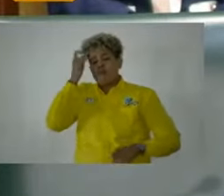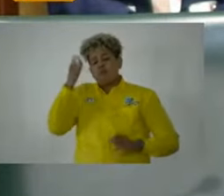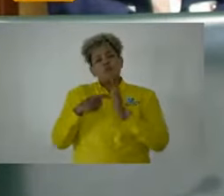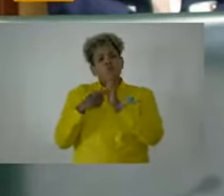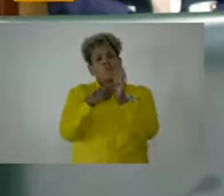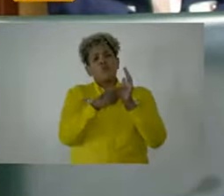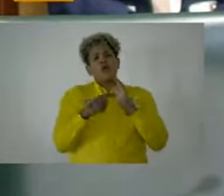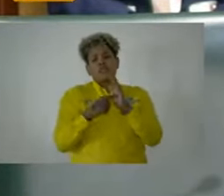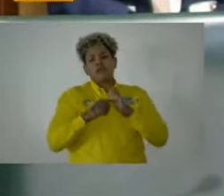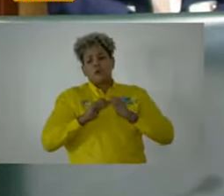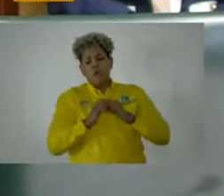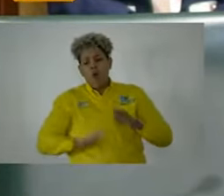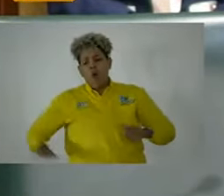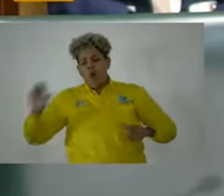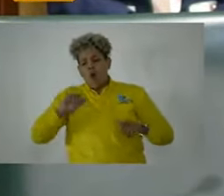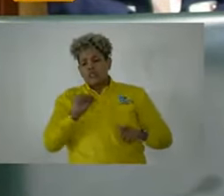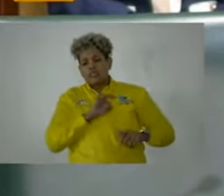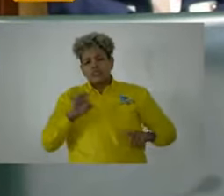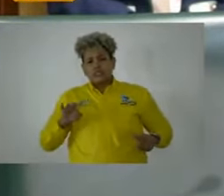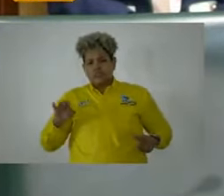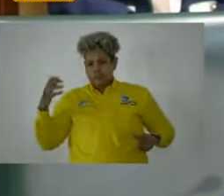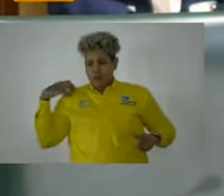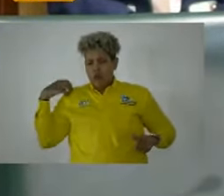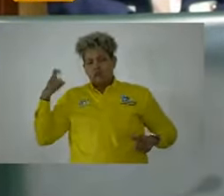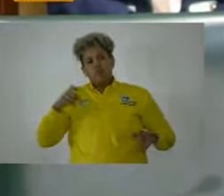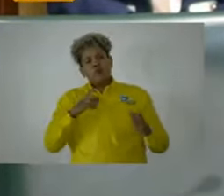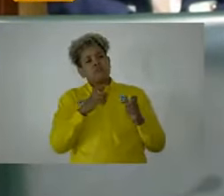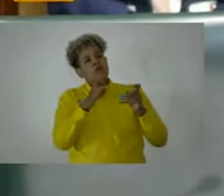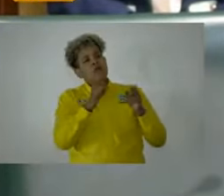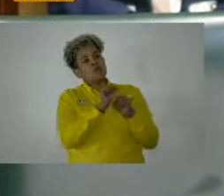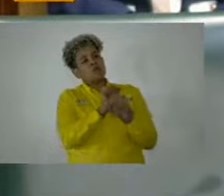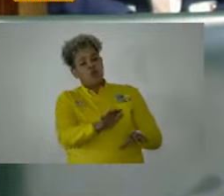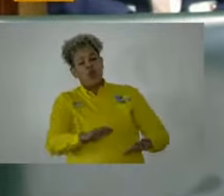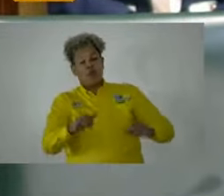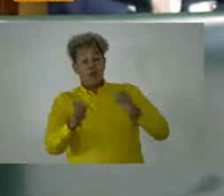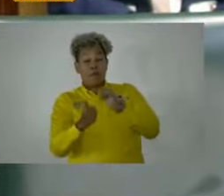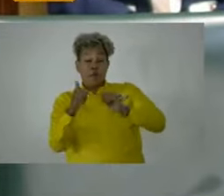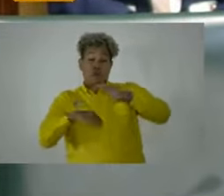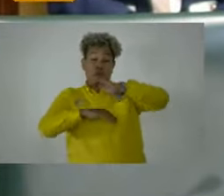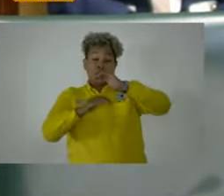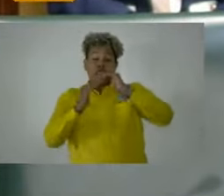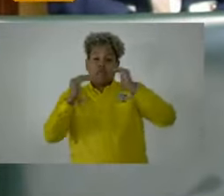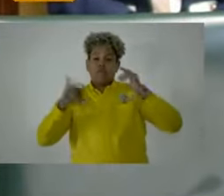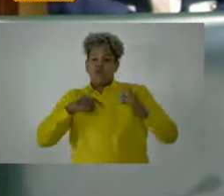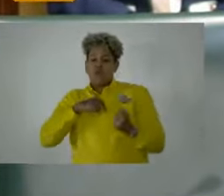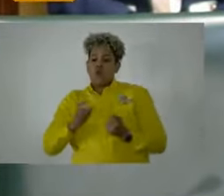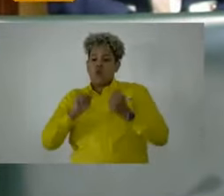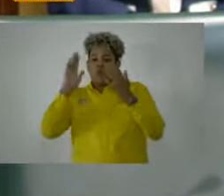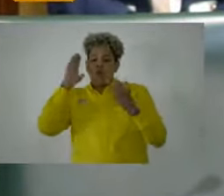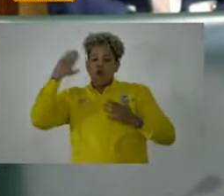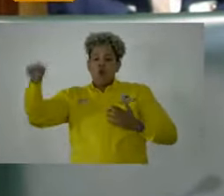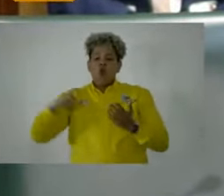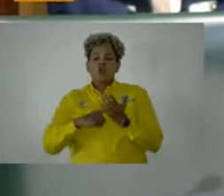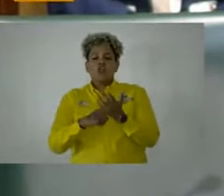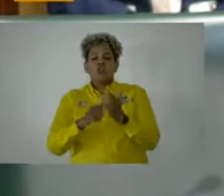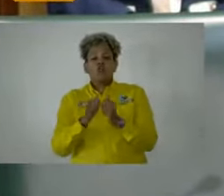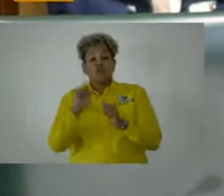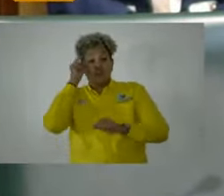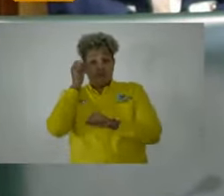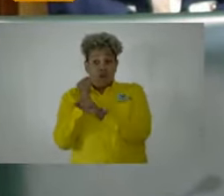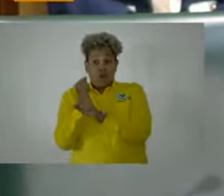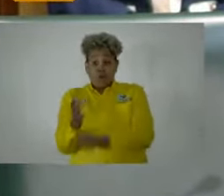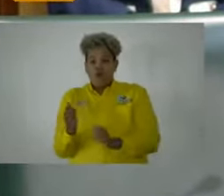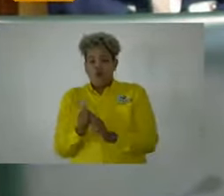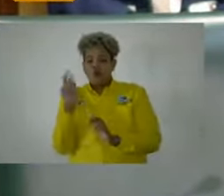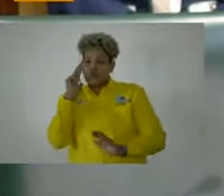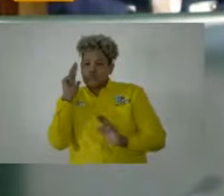example for how all other employers treat workers. And at a most basic level, we will approach all negotiations with the public sector workers